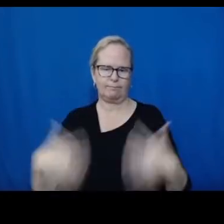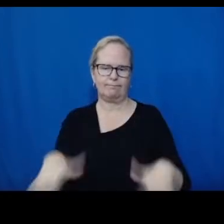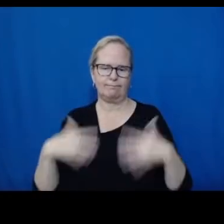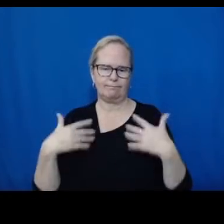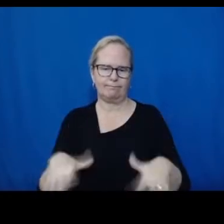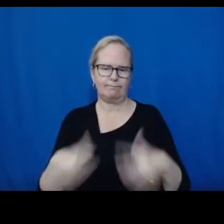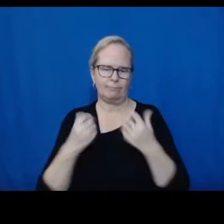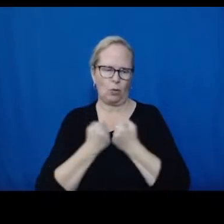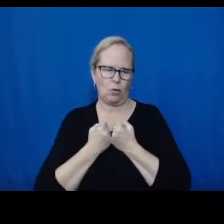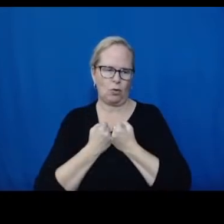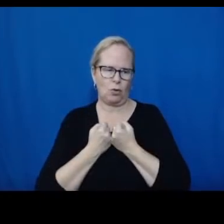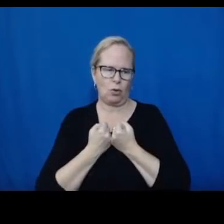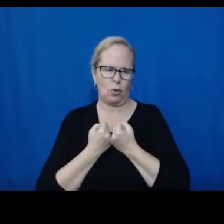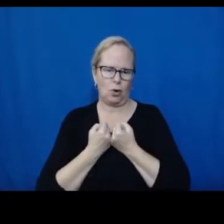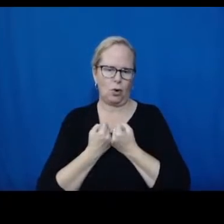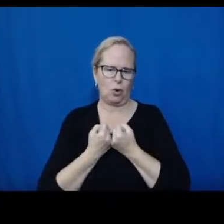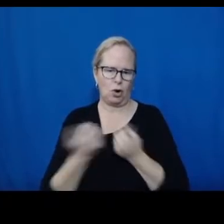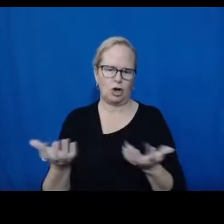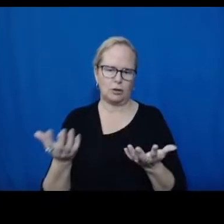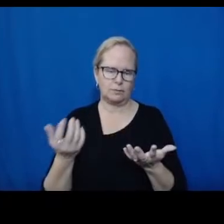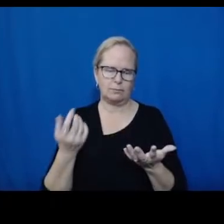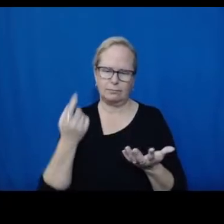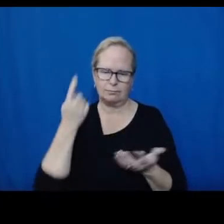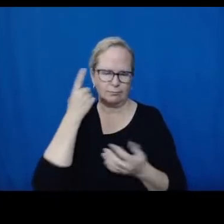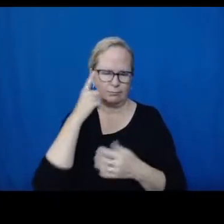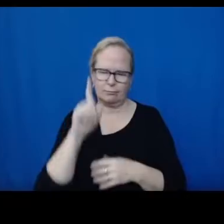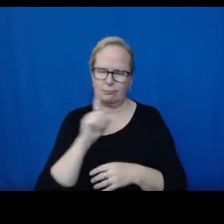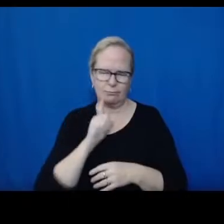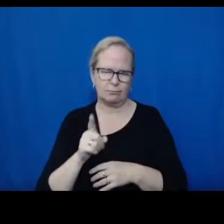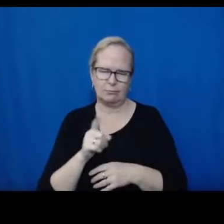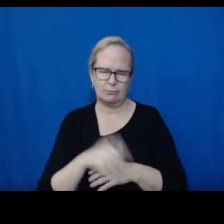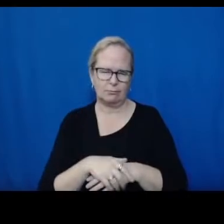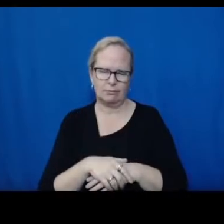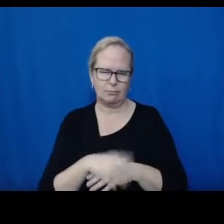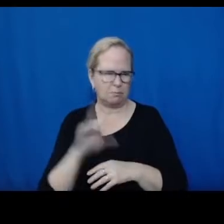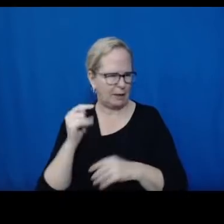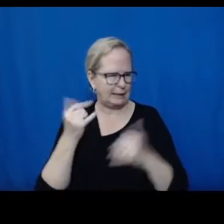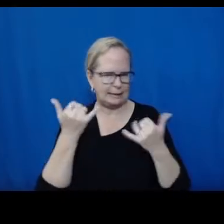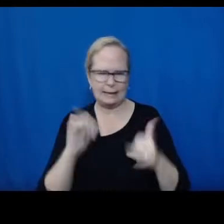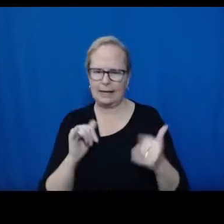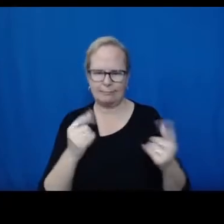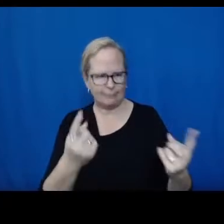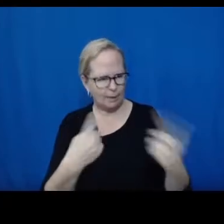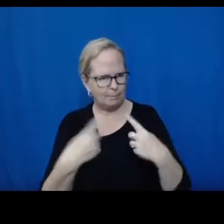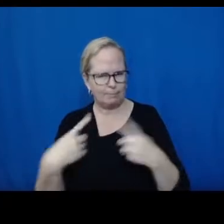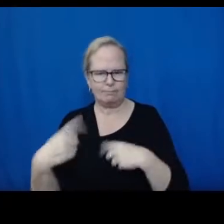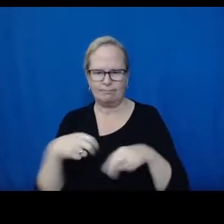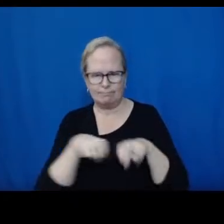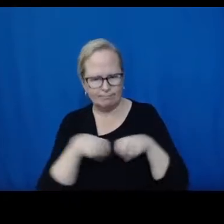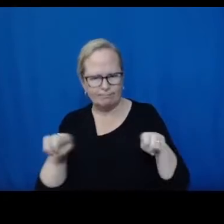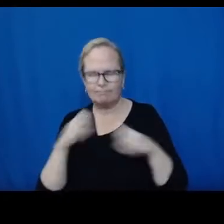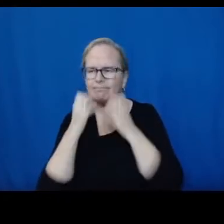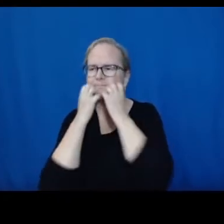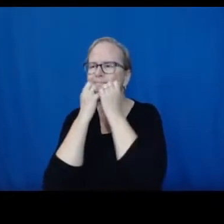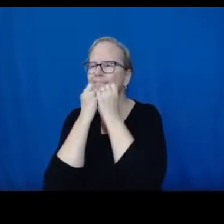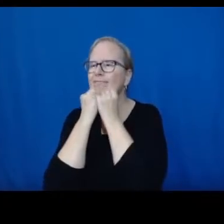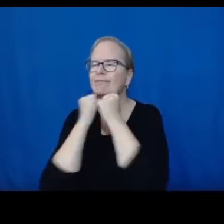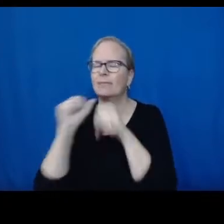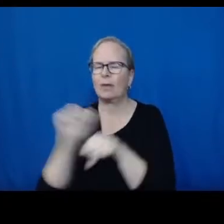thin, and the fact that you all care for Albertans so much